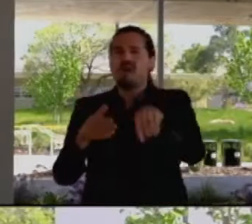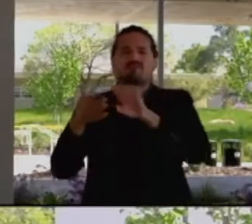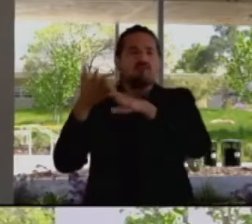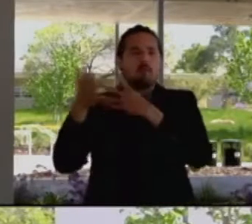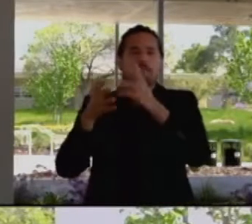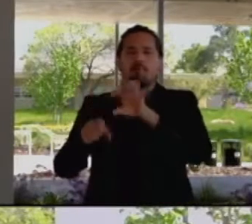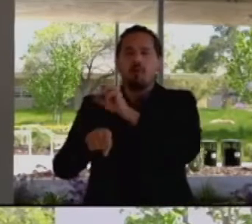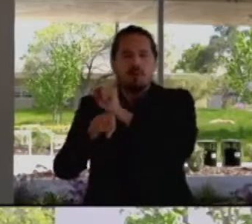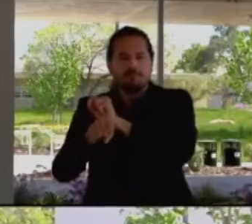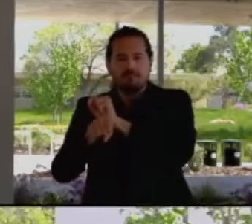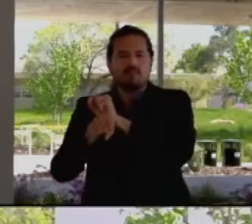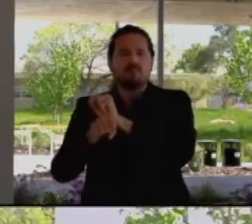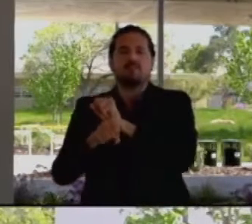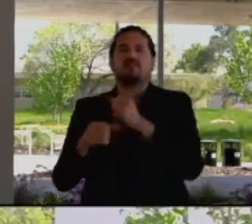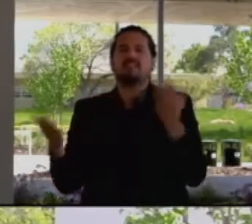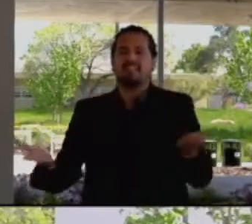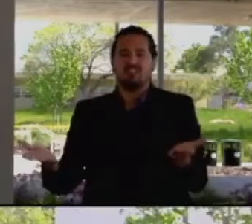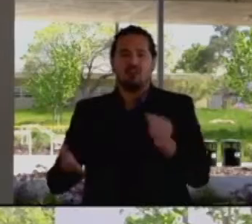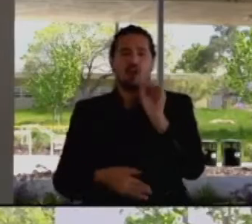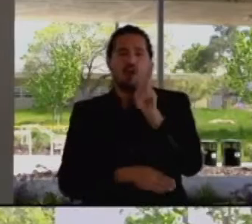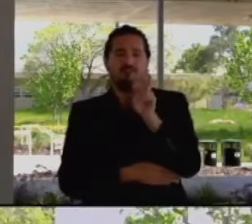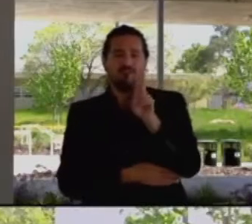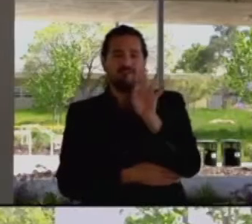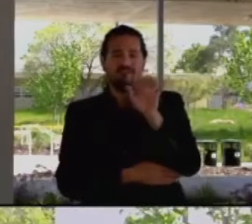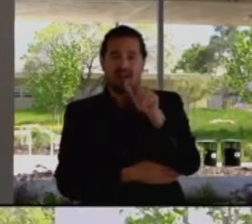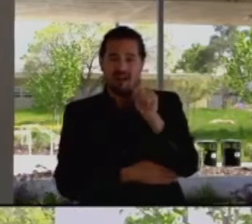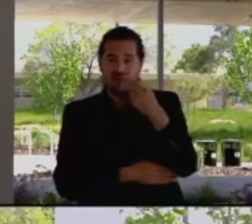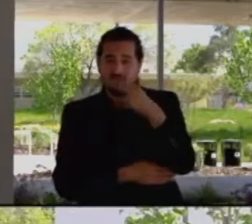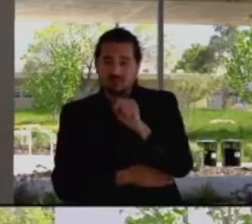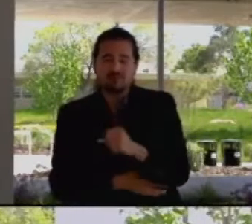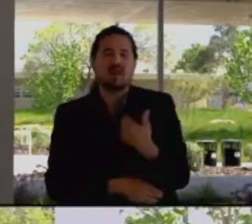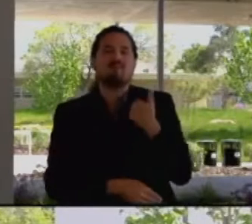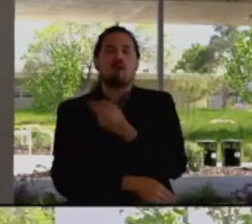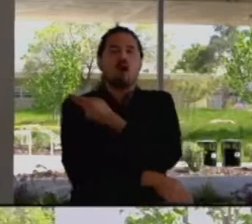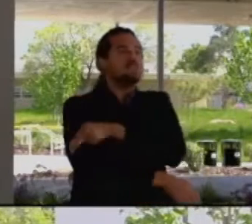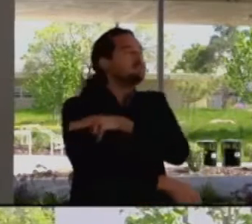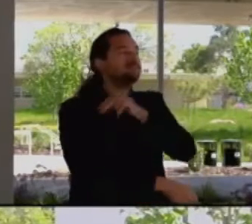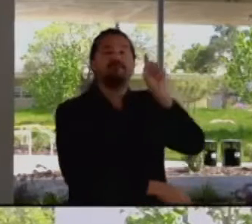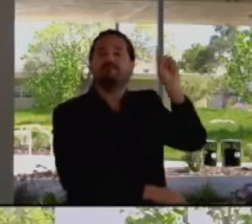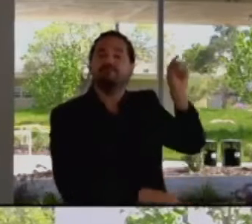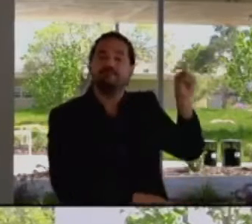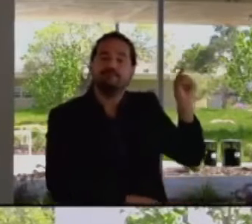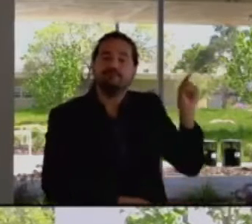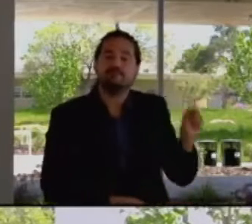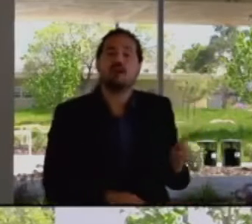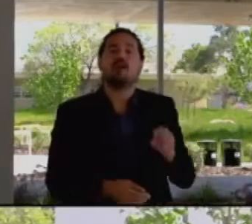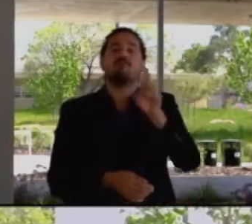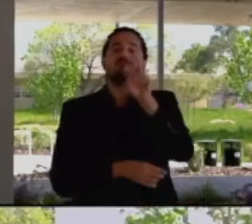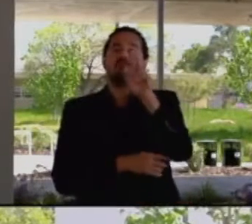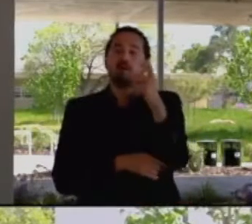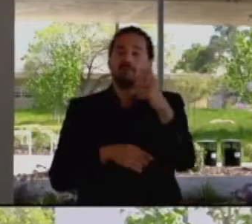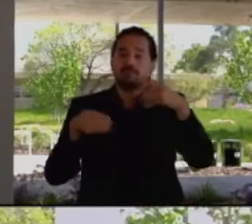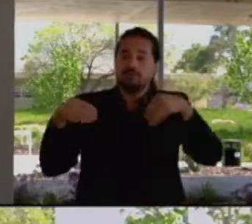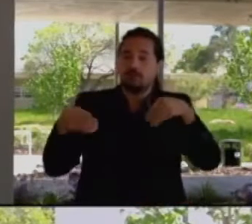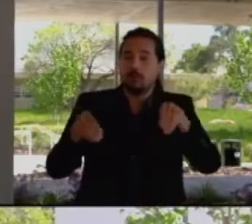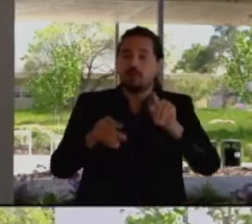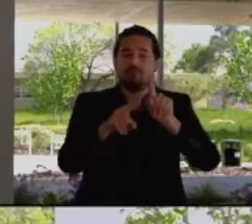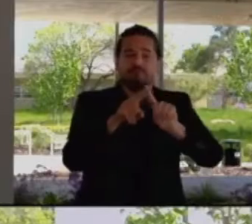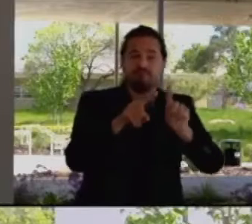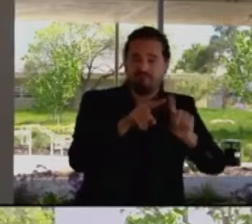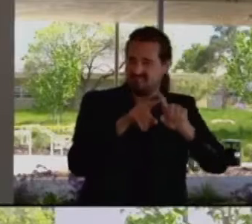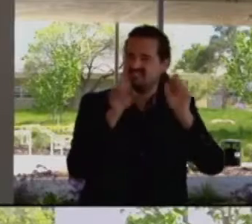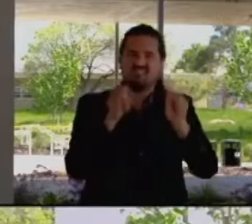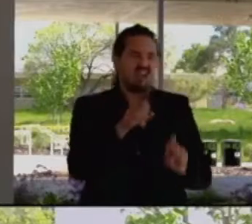local Walgreens or your CVS also has vaccines. If you have questions about a vaccine and just not quite sure, talk to somebody that you